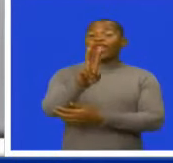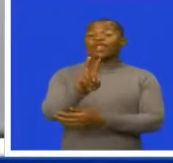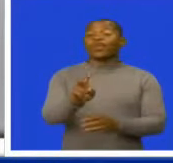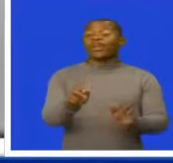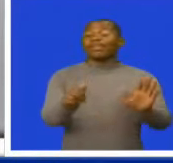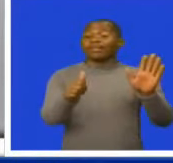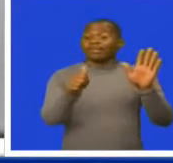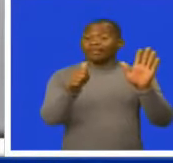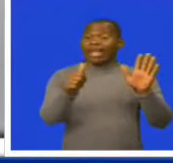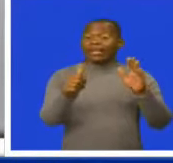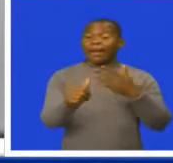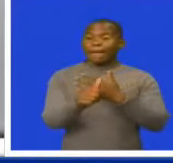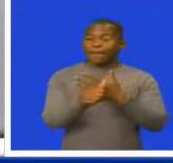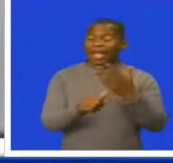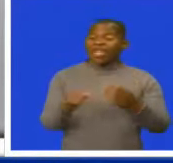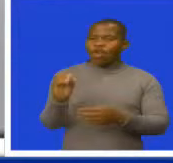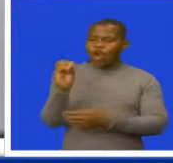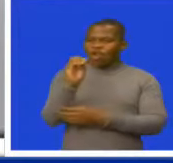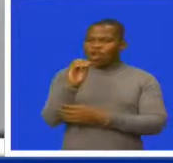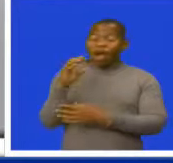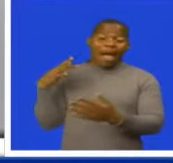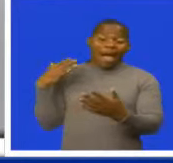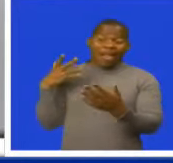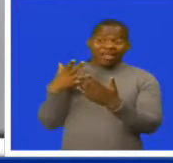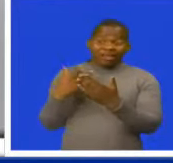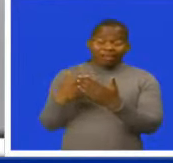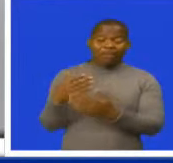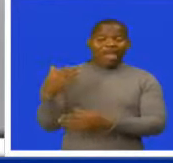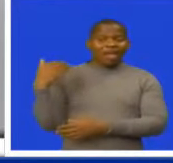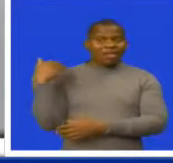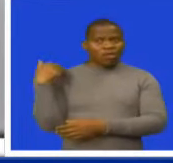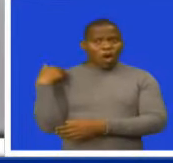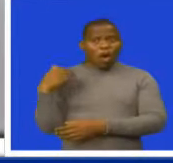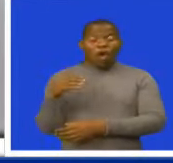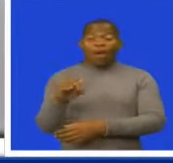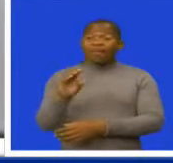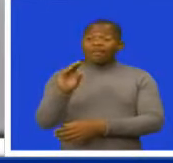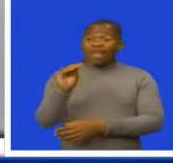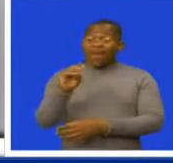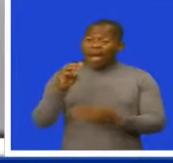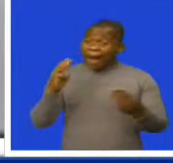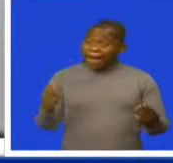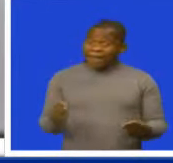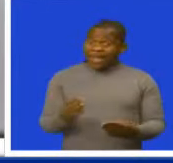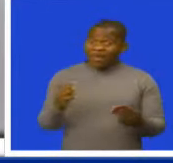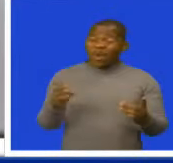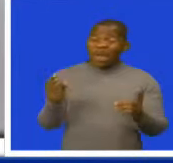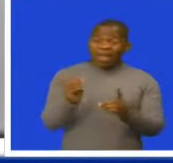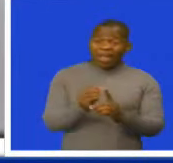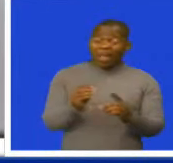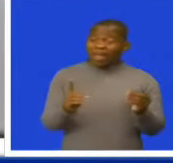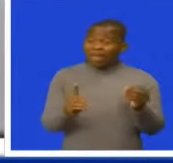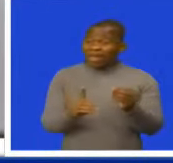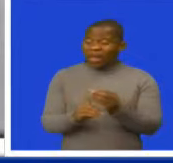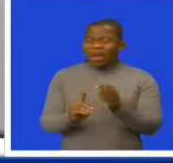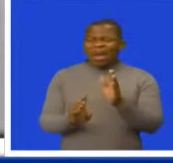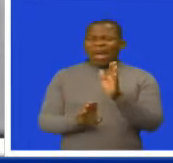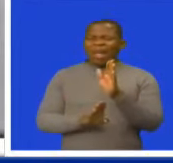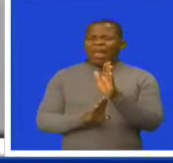kube kuyitolo tinombolo tebantfu labathole lo mkhuhlane lapha eveni tikhuphuke tafika ku